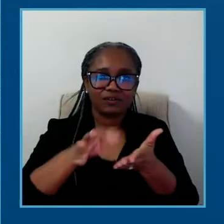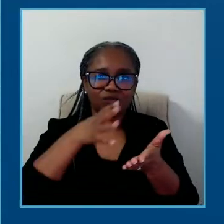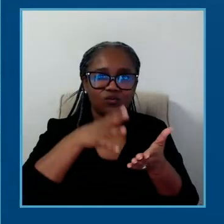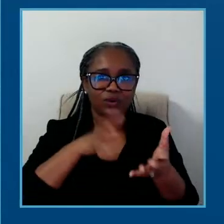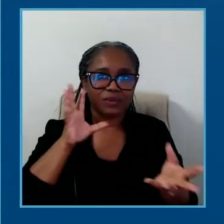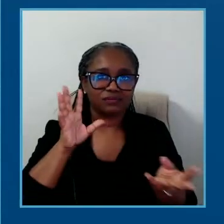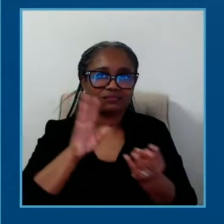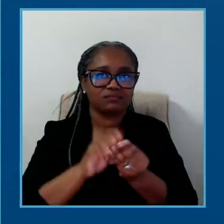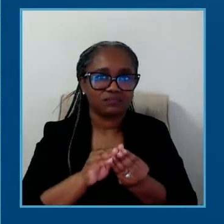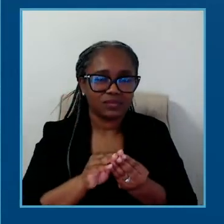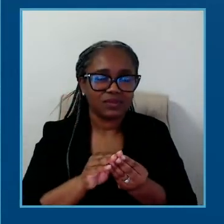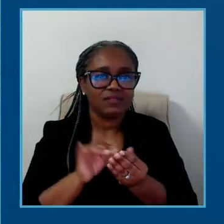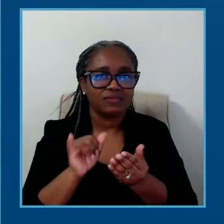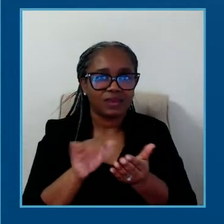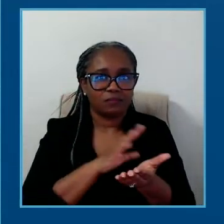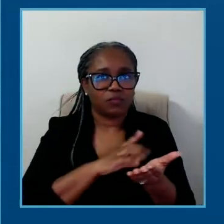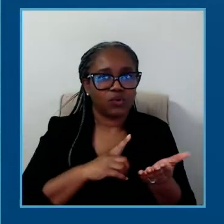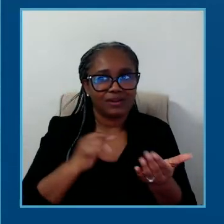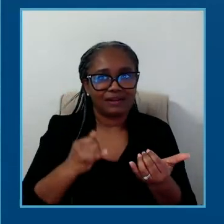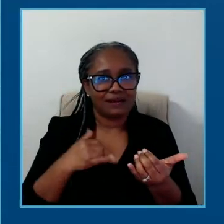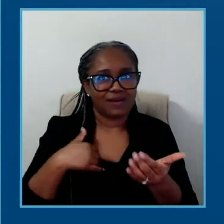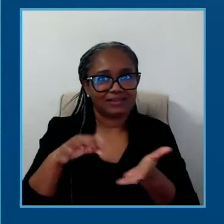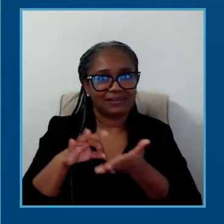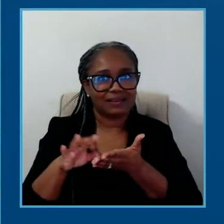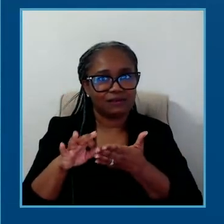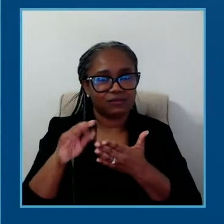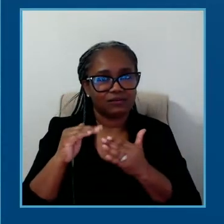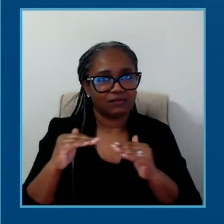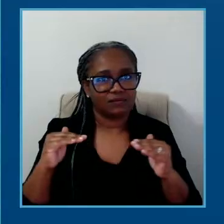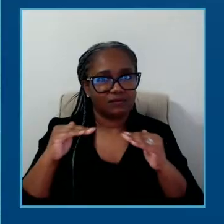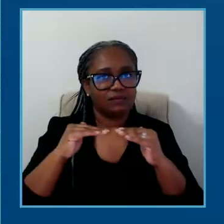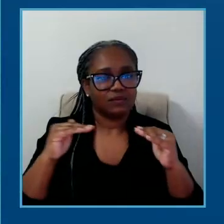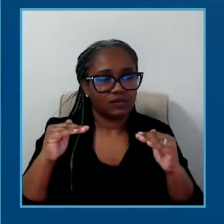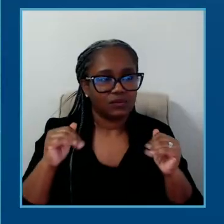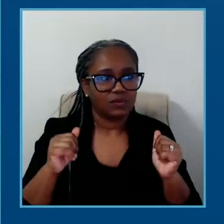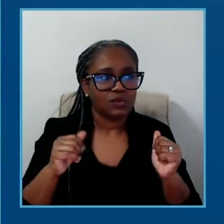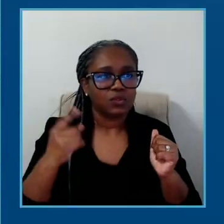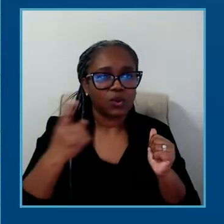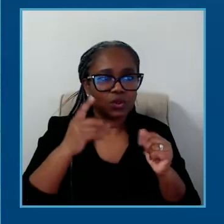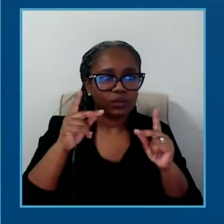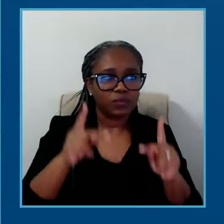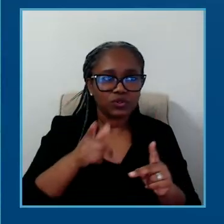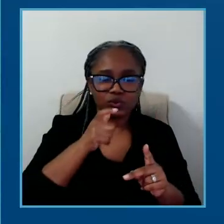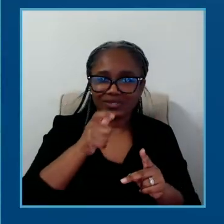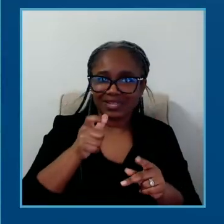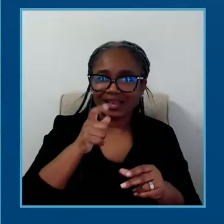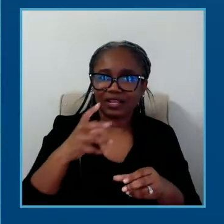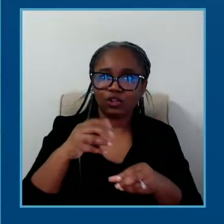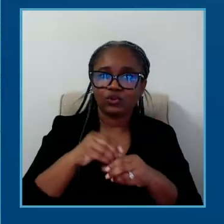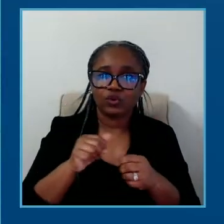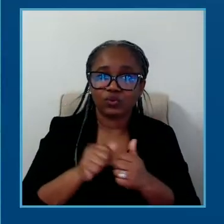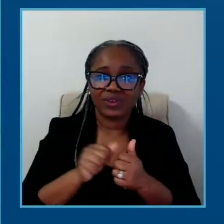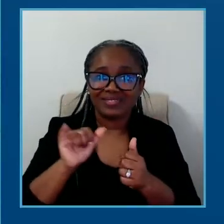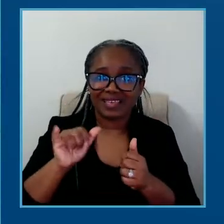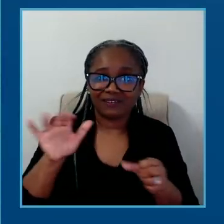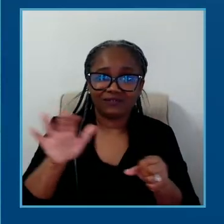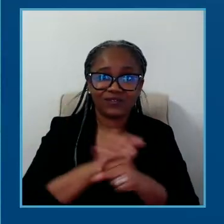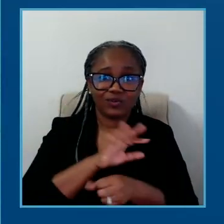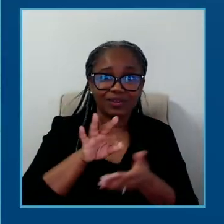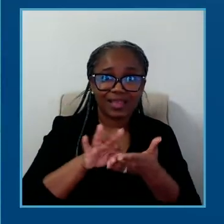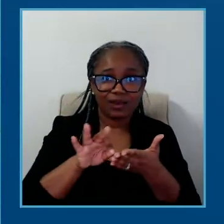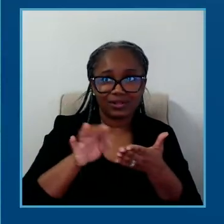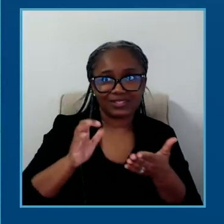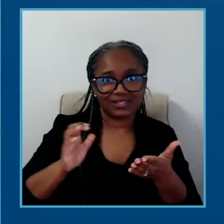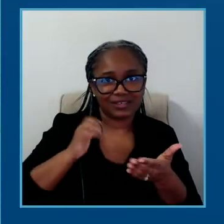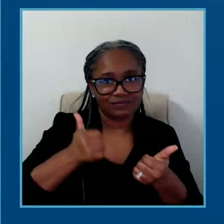only position that is exclusively not included of the overall count is the chair. The provision that